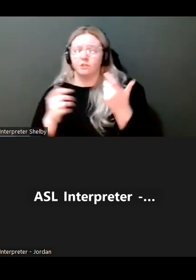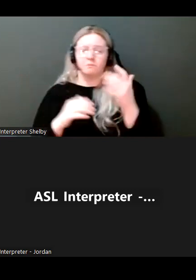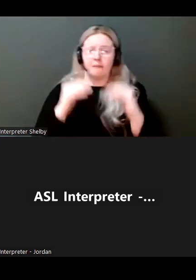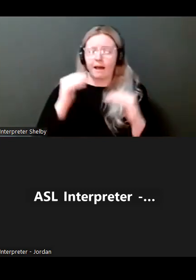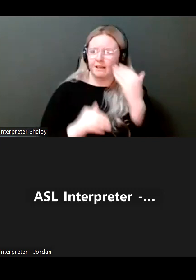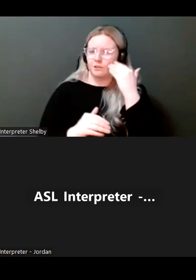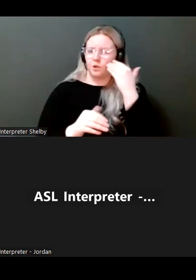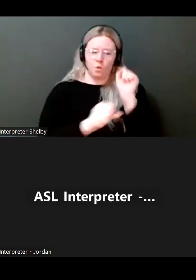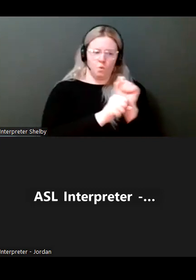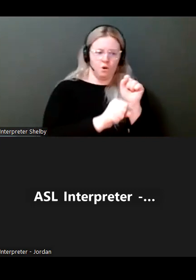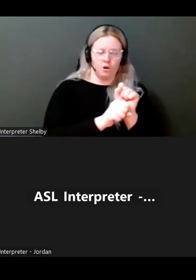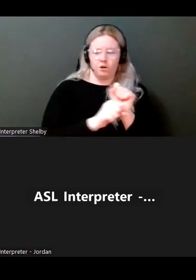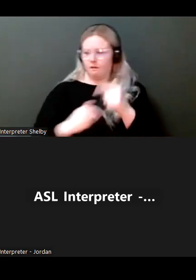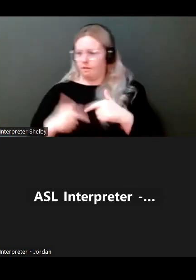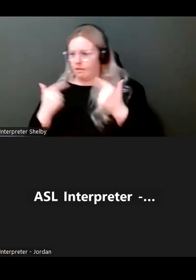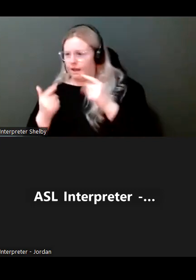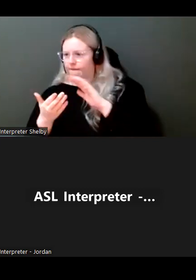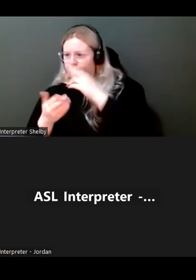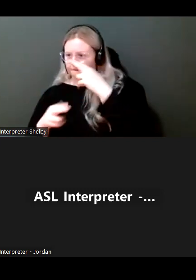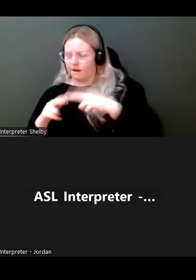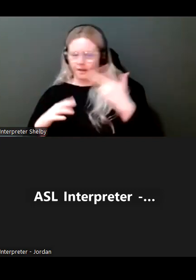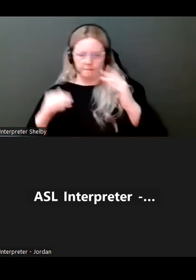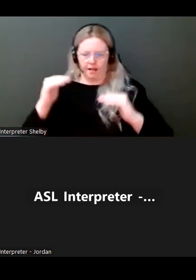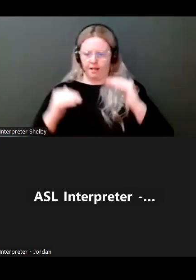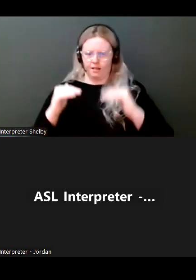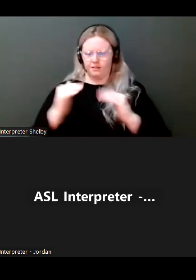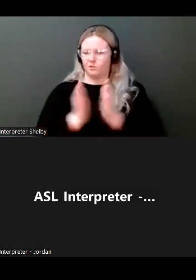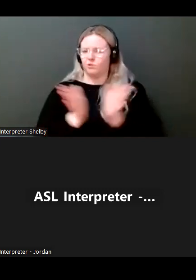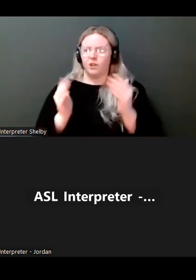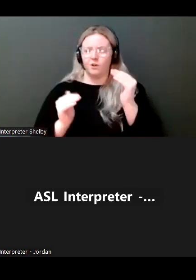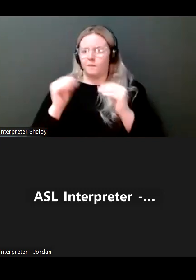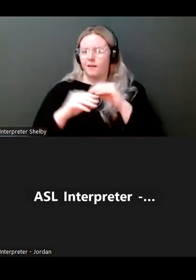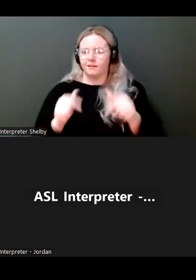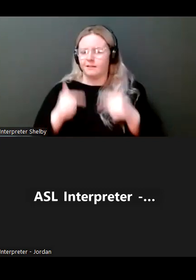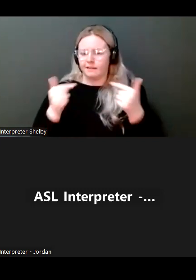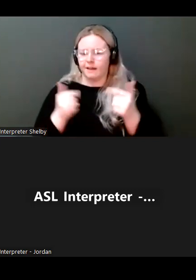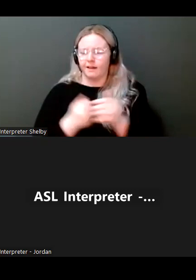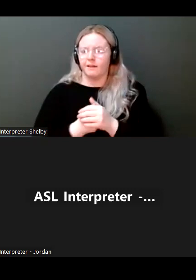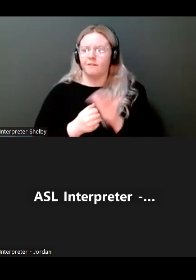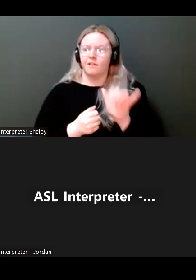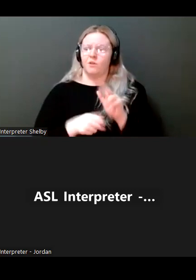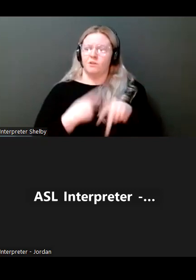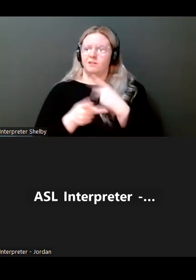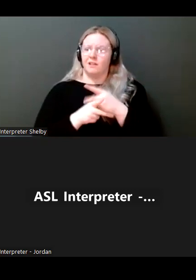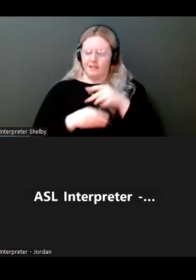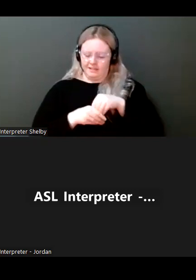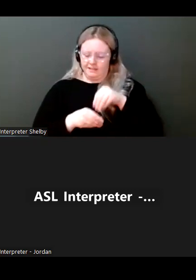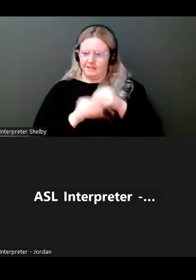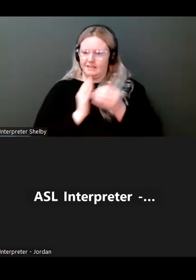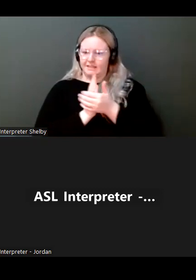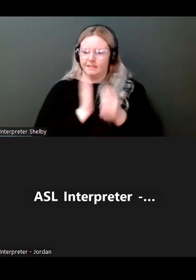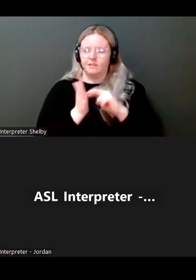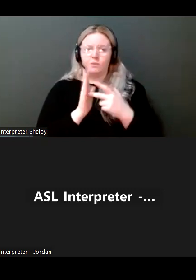work-life balance, but just a general balance in life, have effective interpersonal skills. So knowing how to